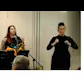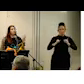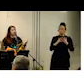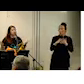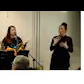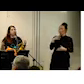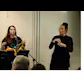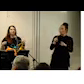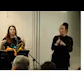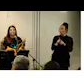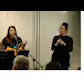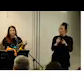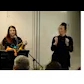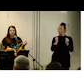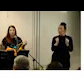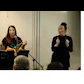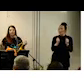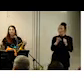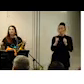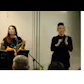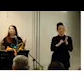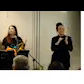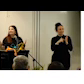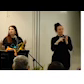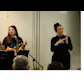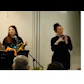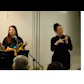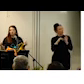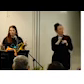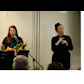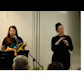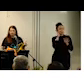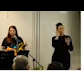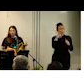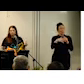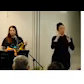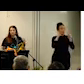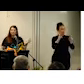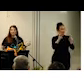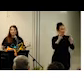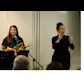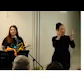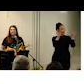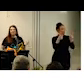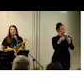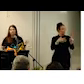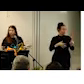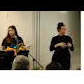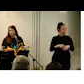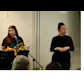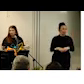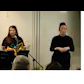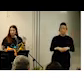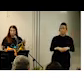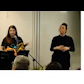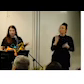can include like rocking or stimming or even being really interested in trains. But like I said, It's